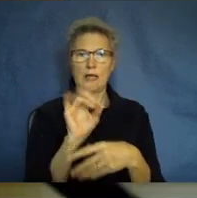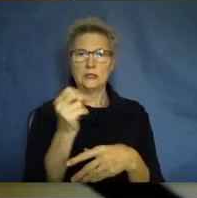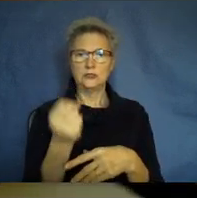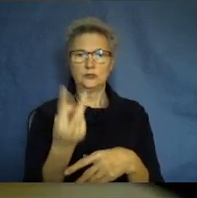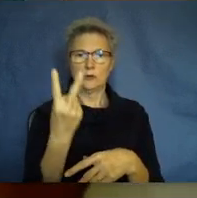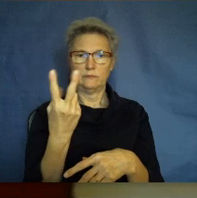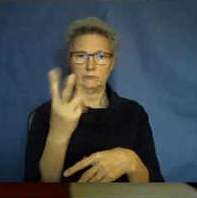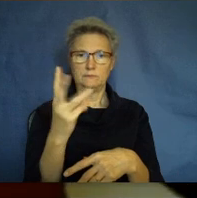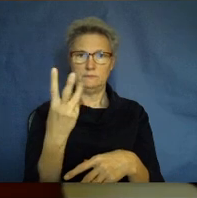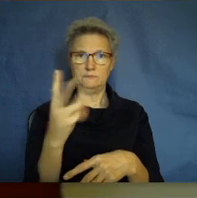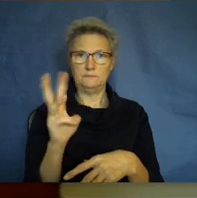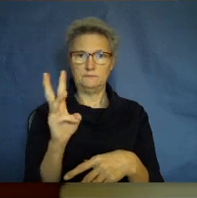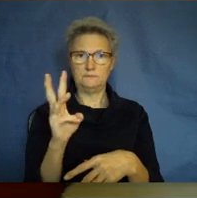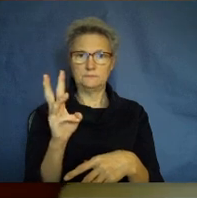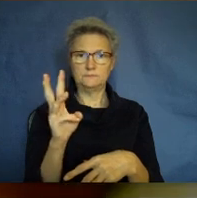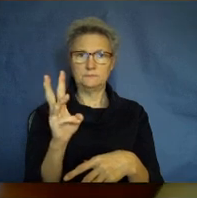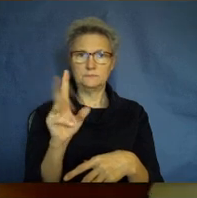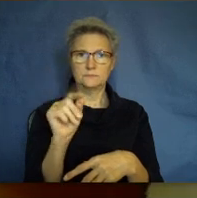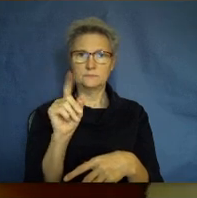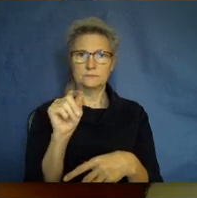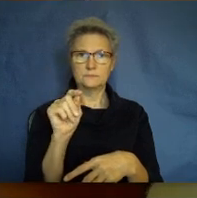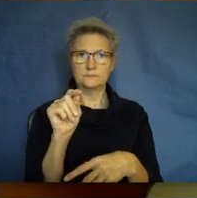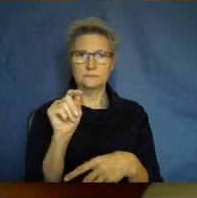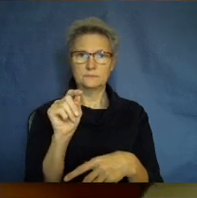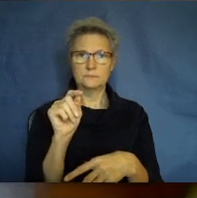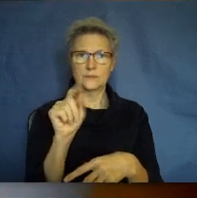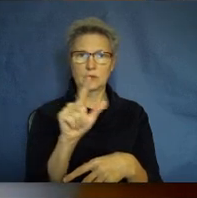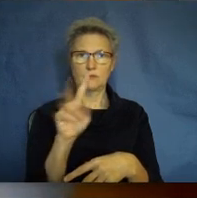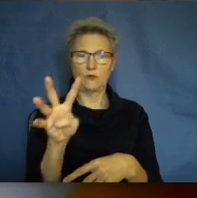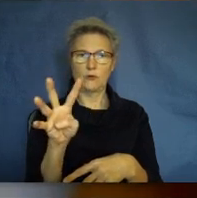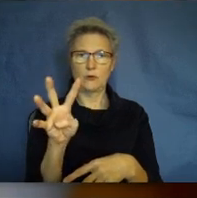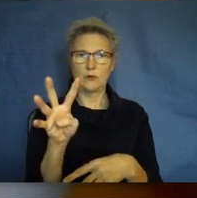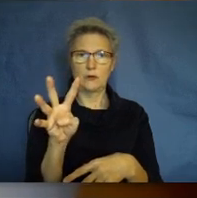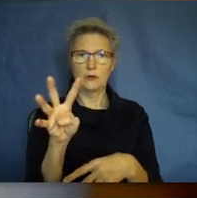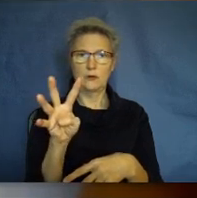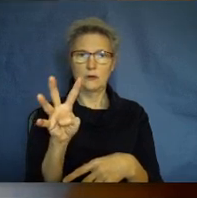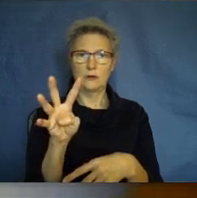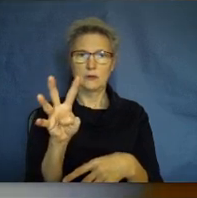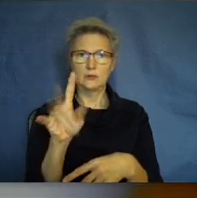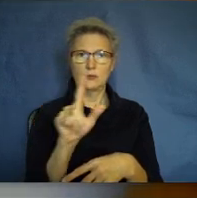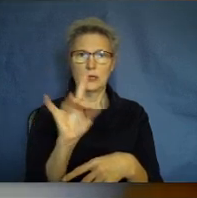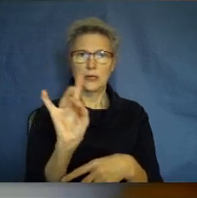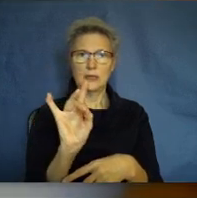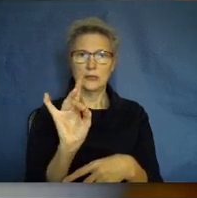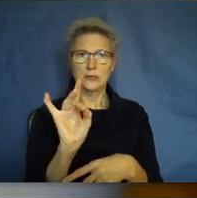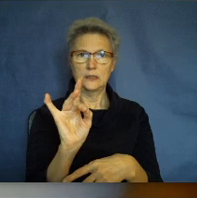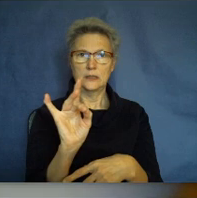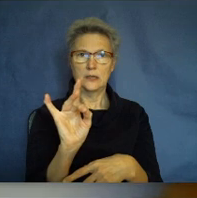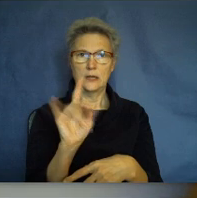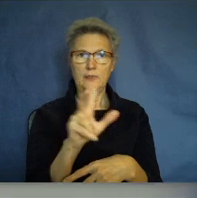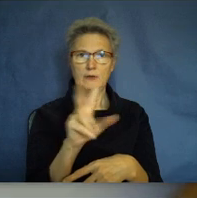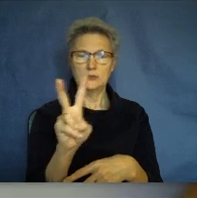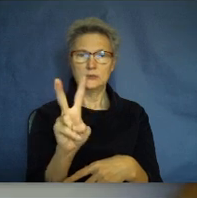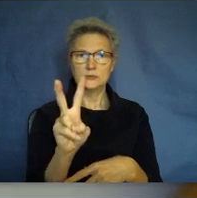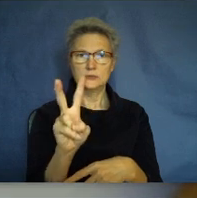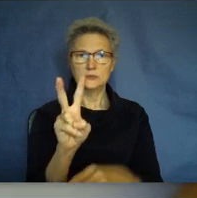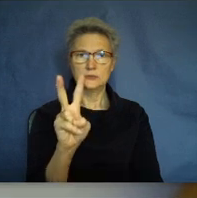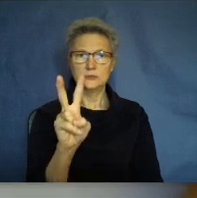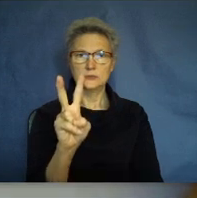12, 16, 20, 24, 28,